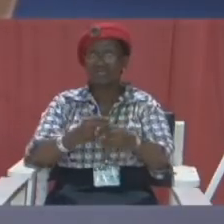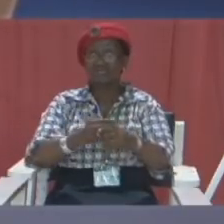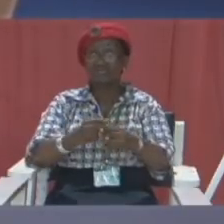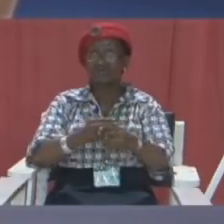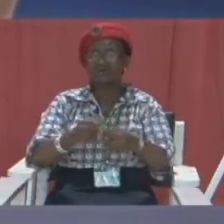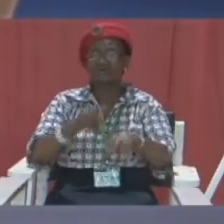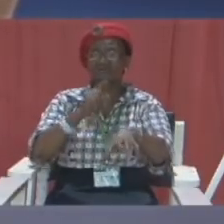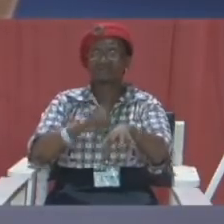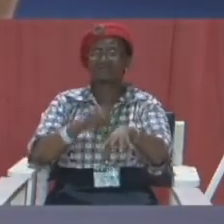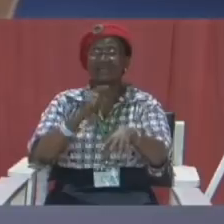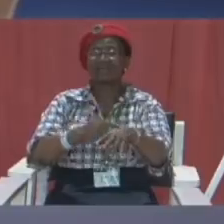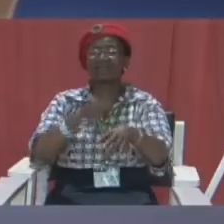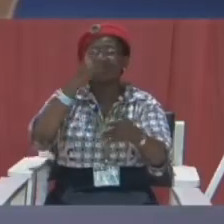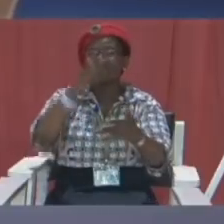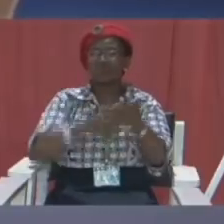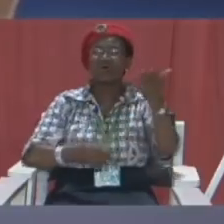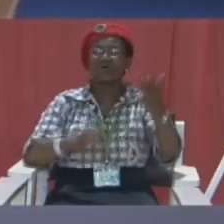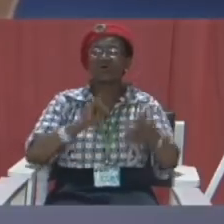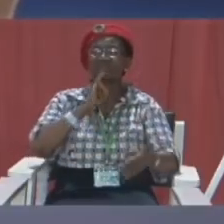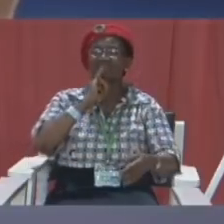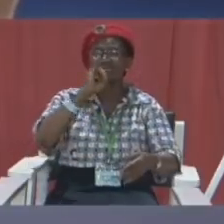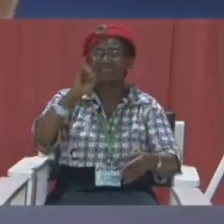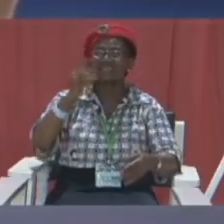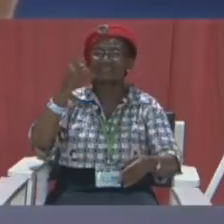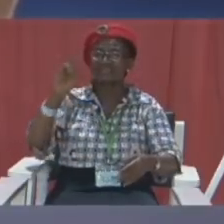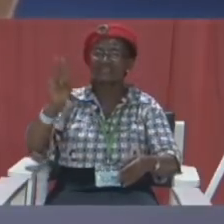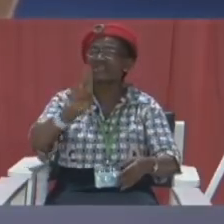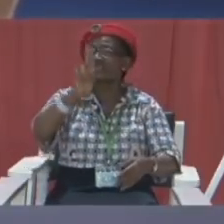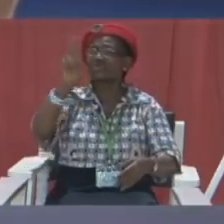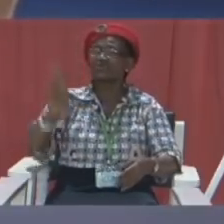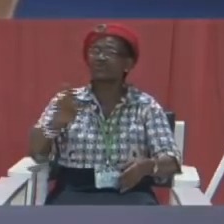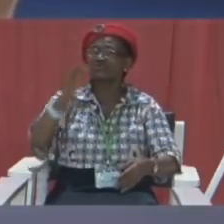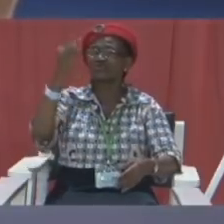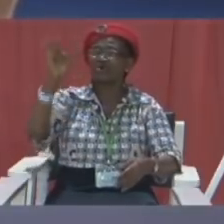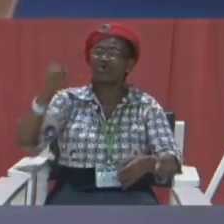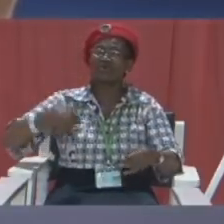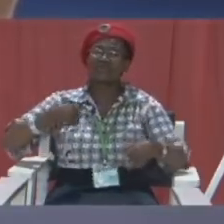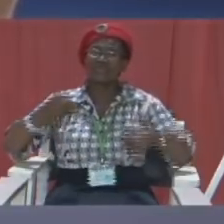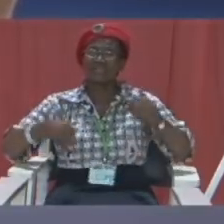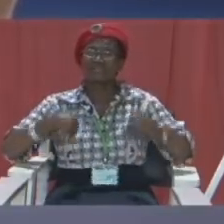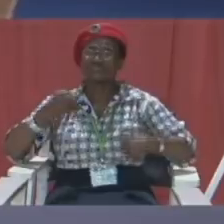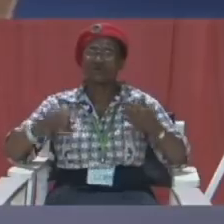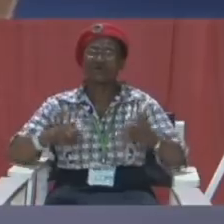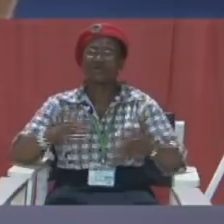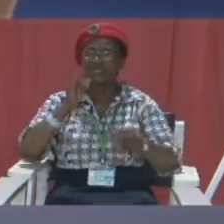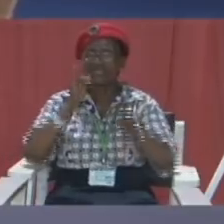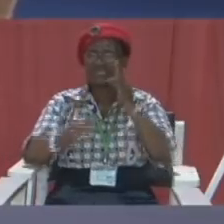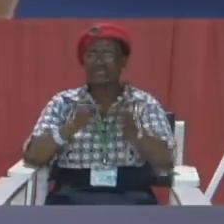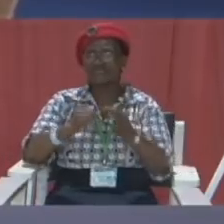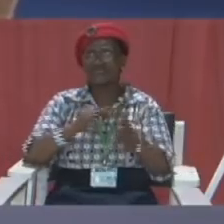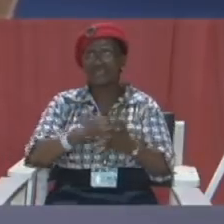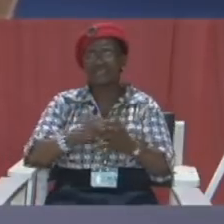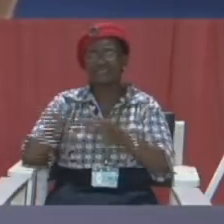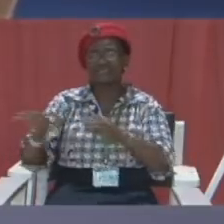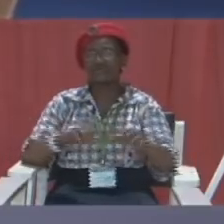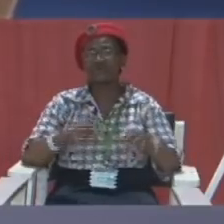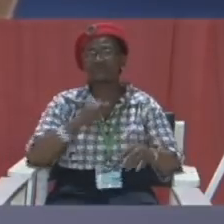What's the use of joy if it doesn't last? Kini wulu ayo ti o le je